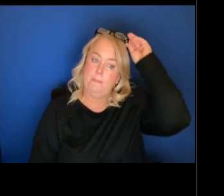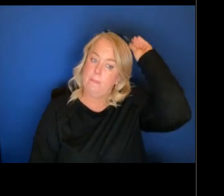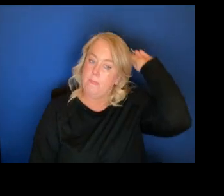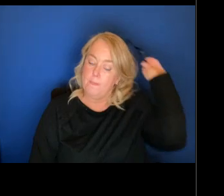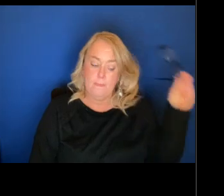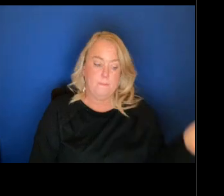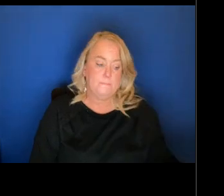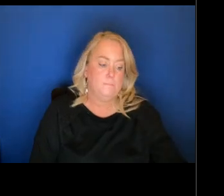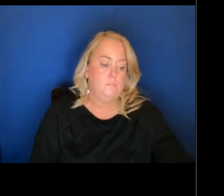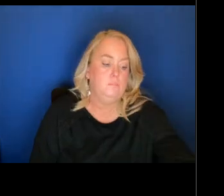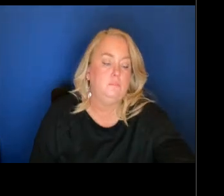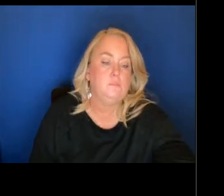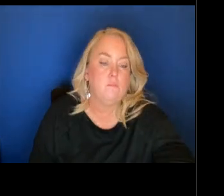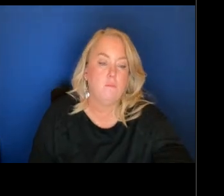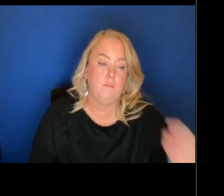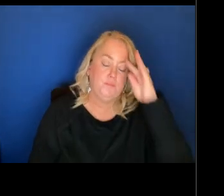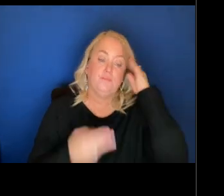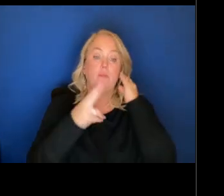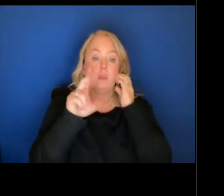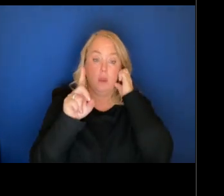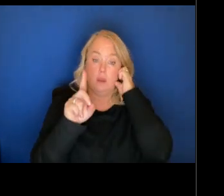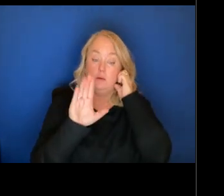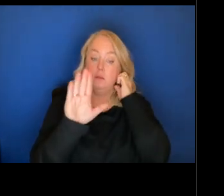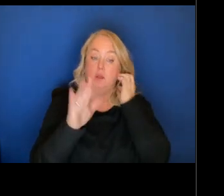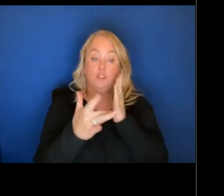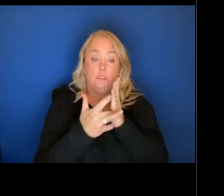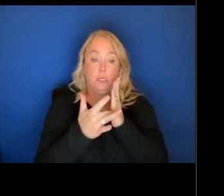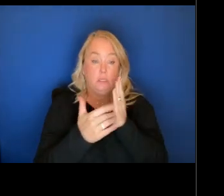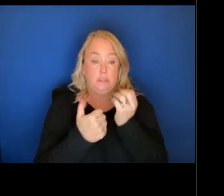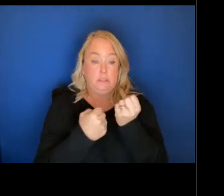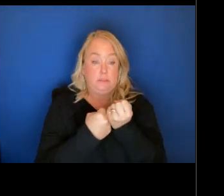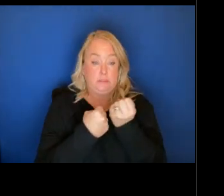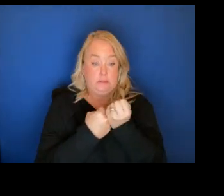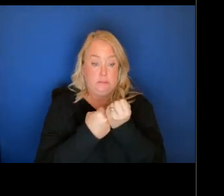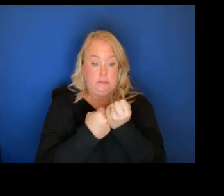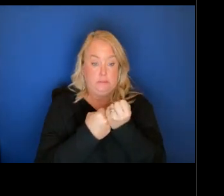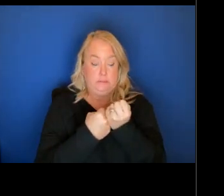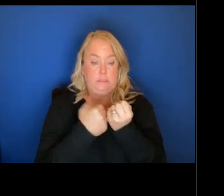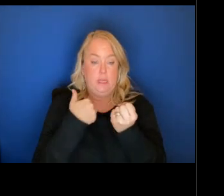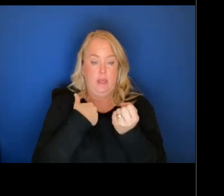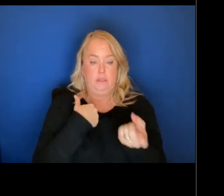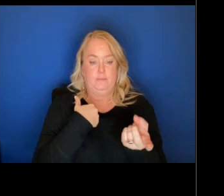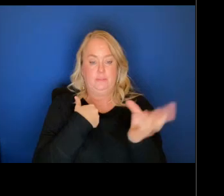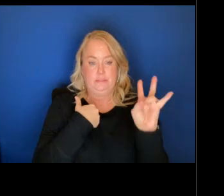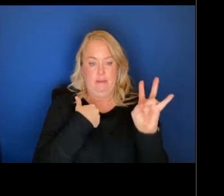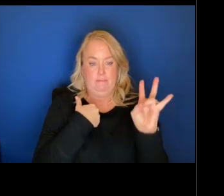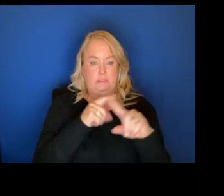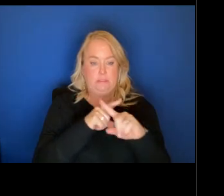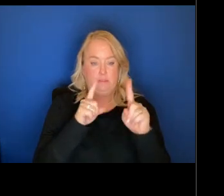HUD's technical assistance was developed into 7 technical requirements.